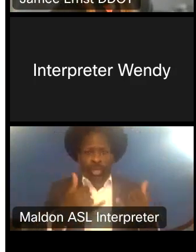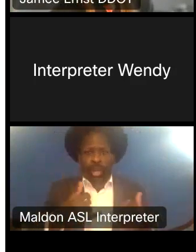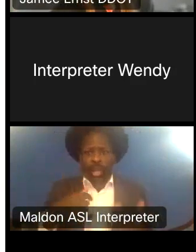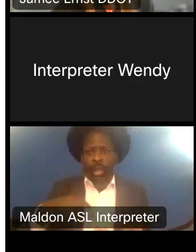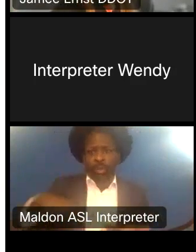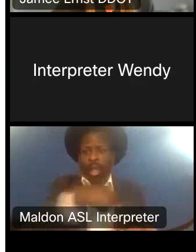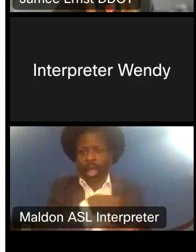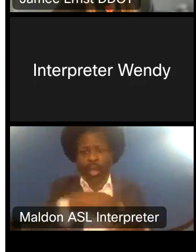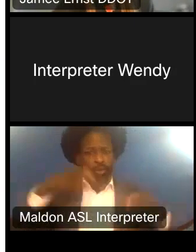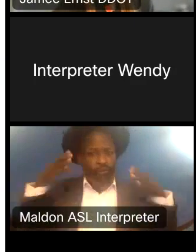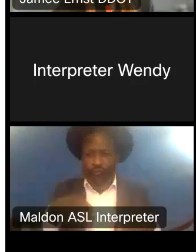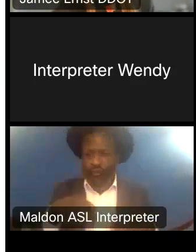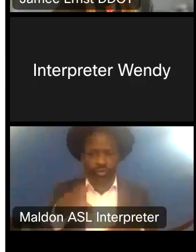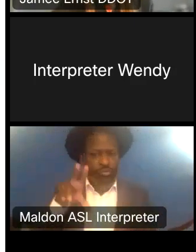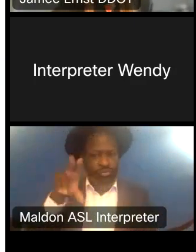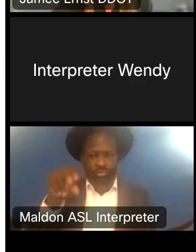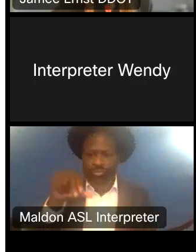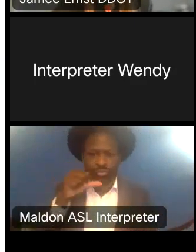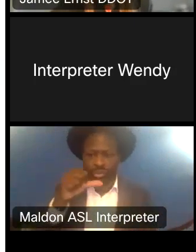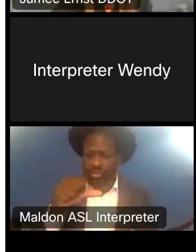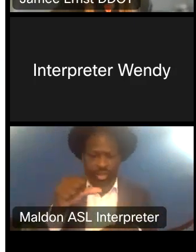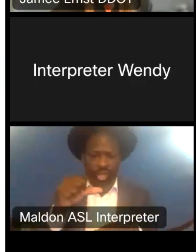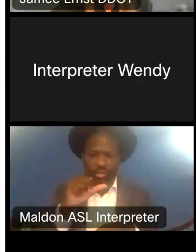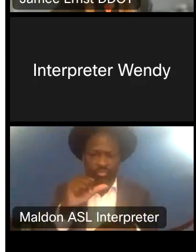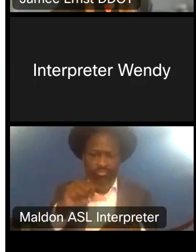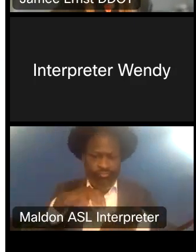projects. And we'll note that comment.